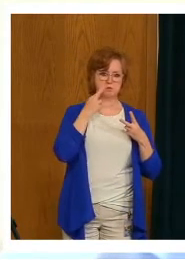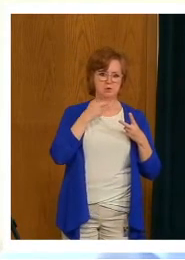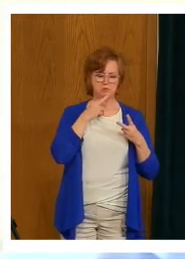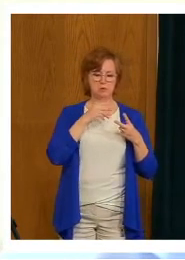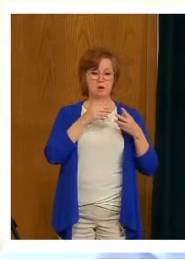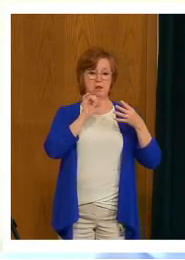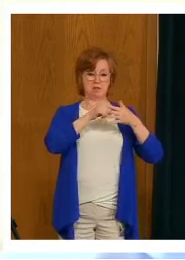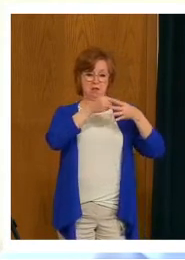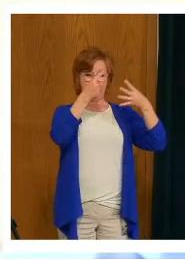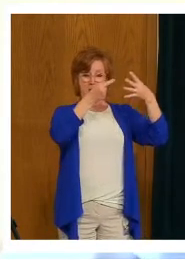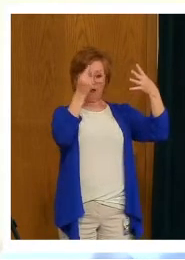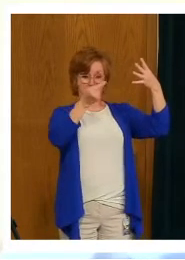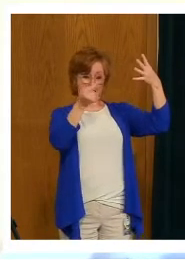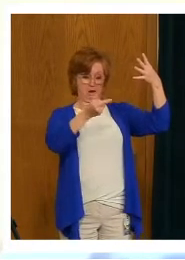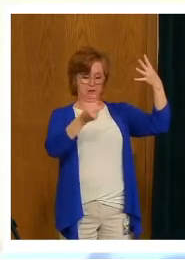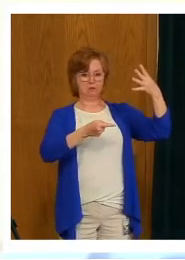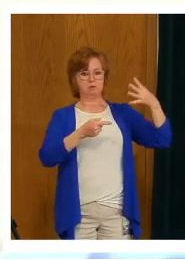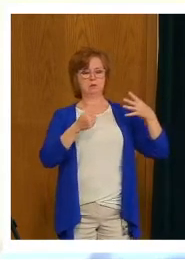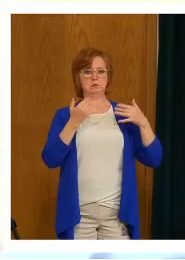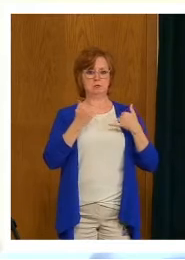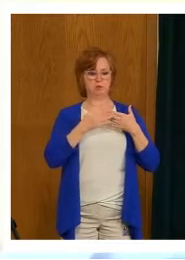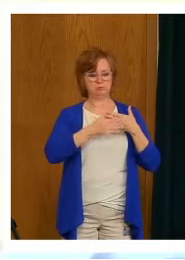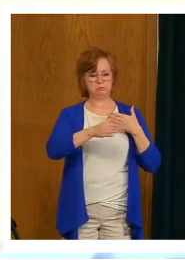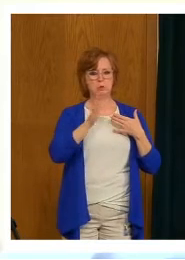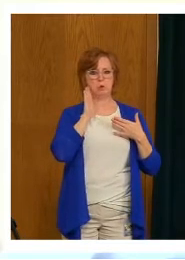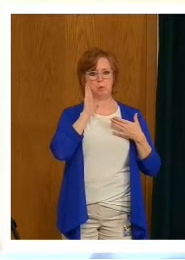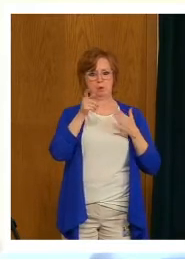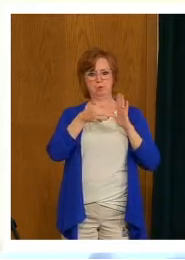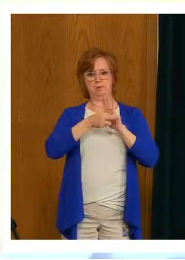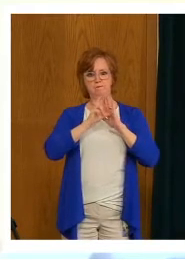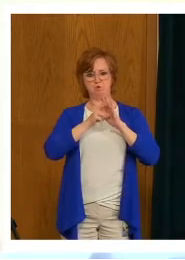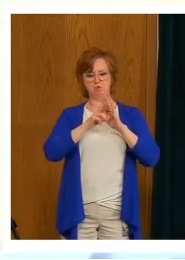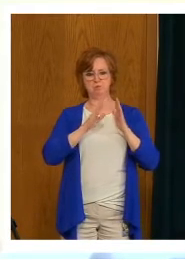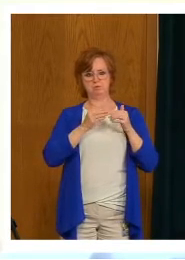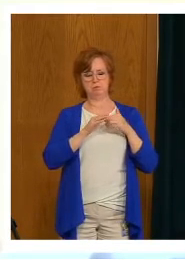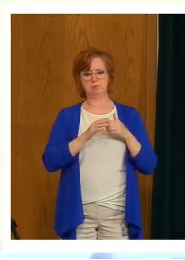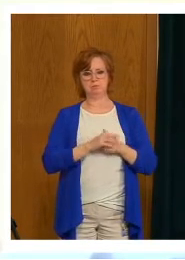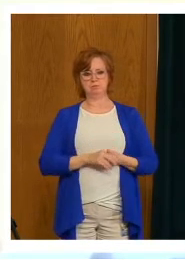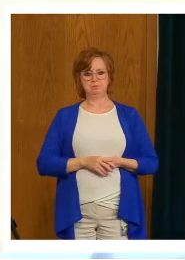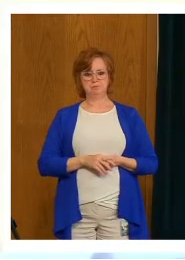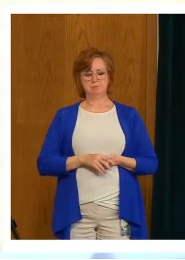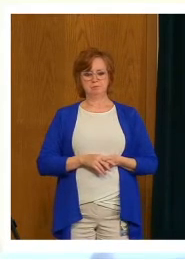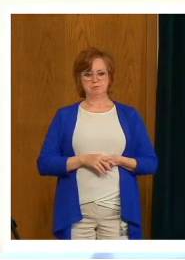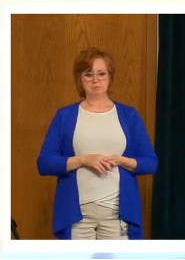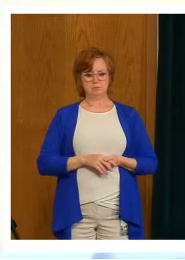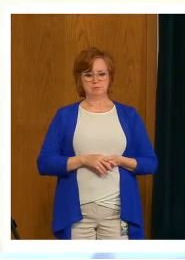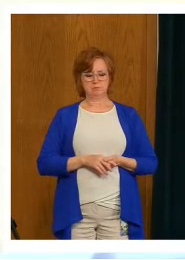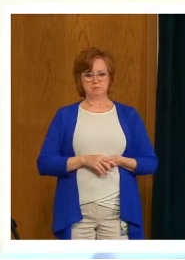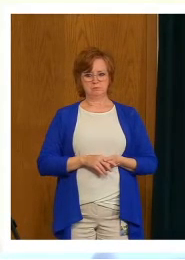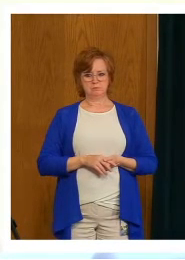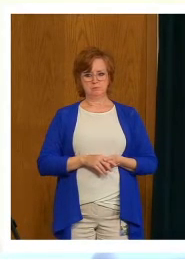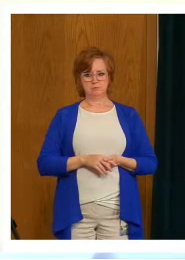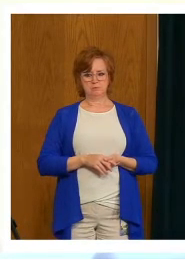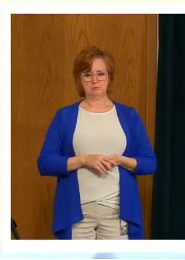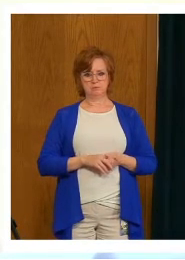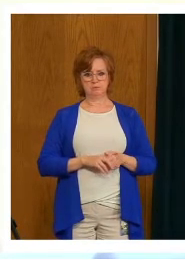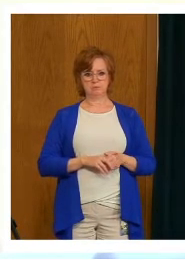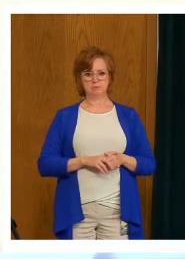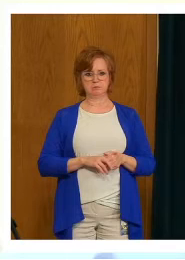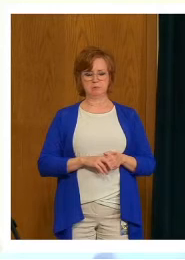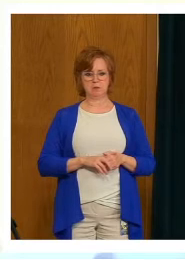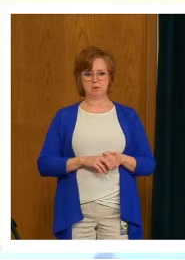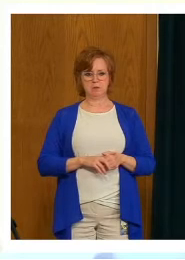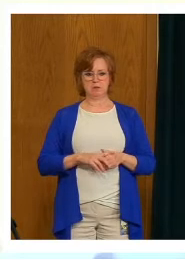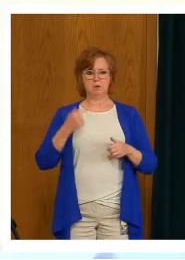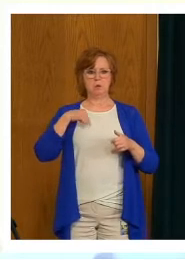all of these will be reviewed as we move forward under reopening, because we are confident that once our vaccine uptake, first